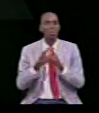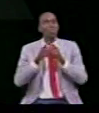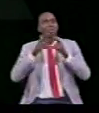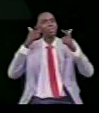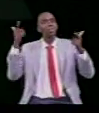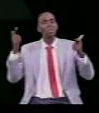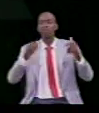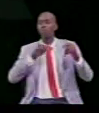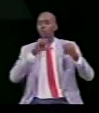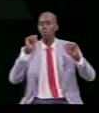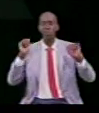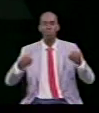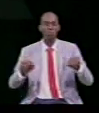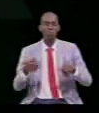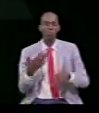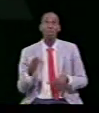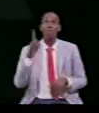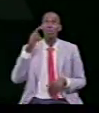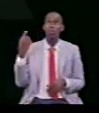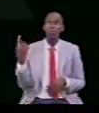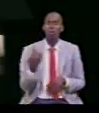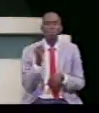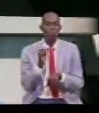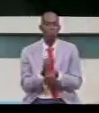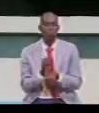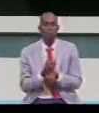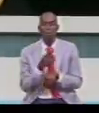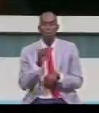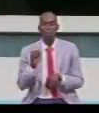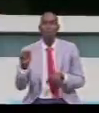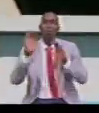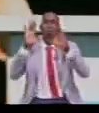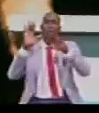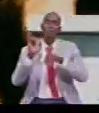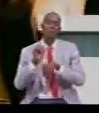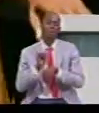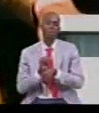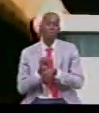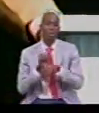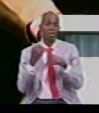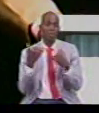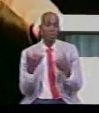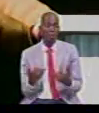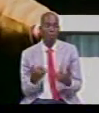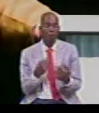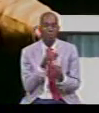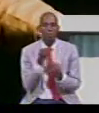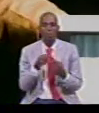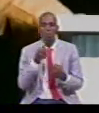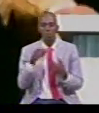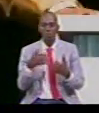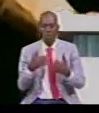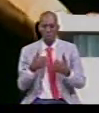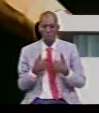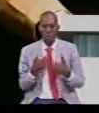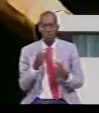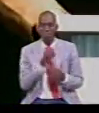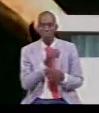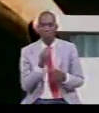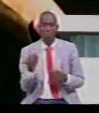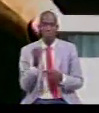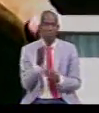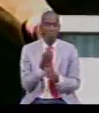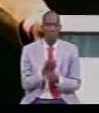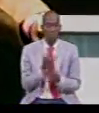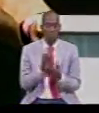always works a miracle. Now, when you have faith, that faith will be expressed.